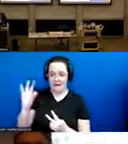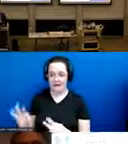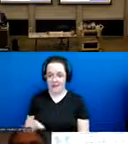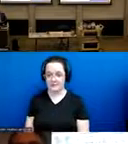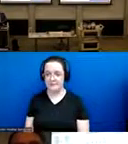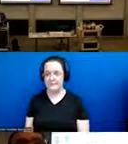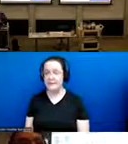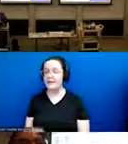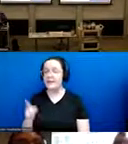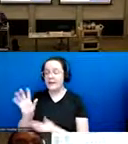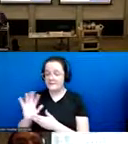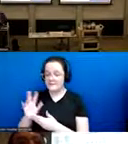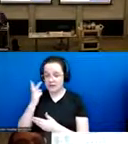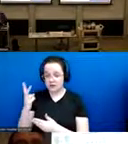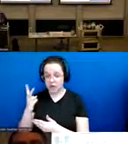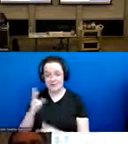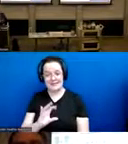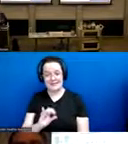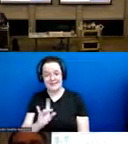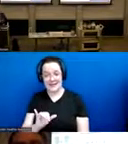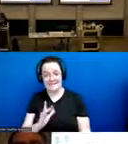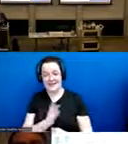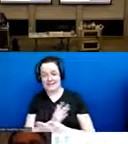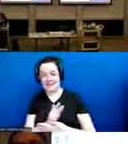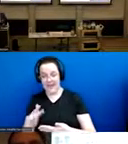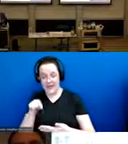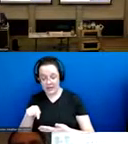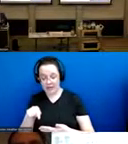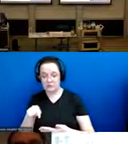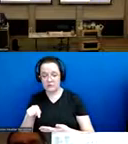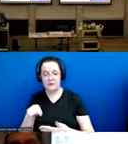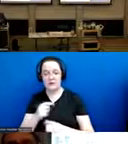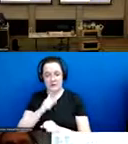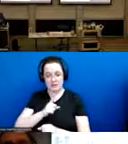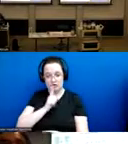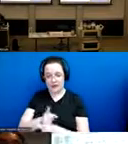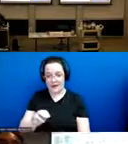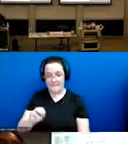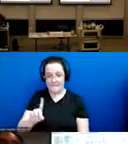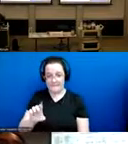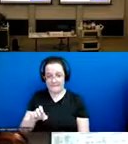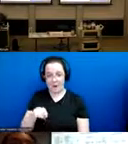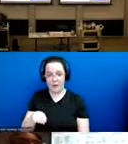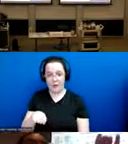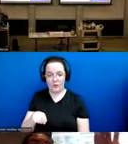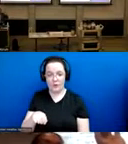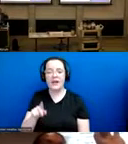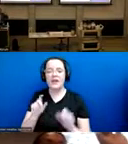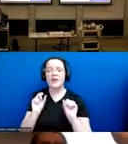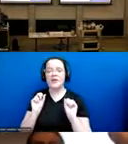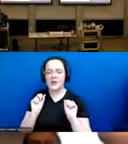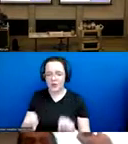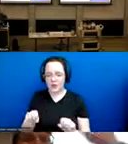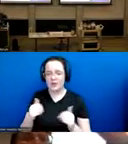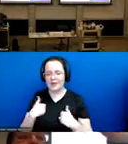shows that by scanning the cavity and putting it in the right mode, you can filter all kinds of modes and